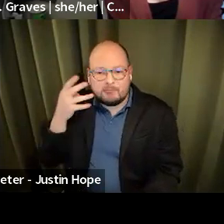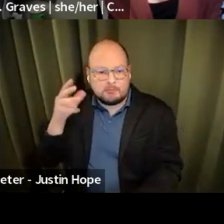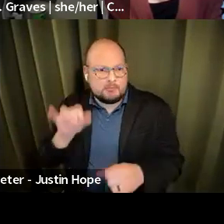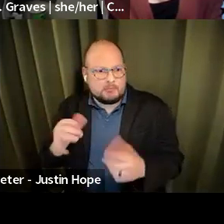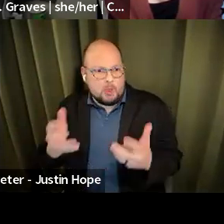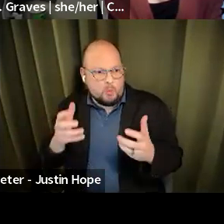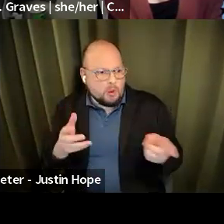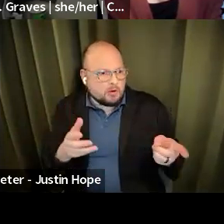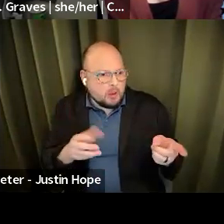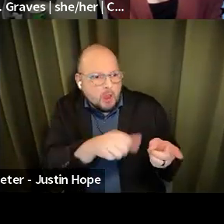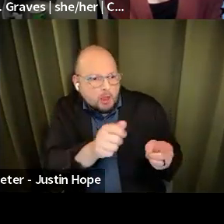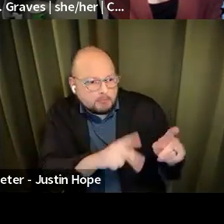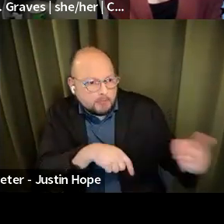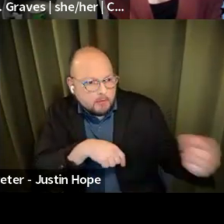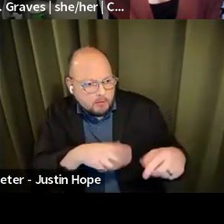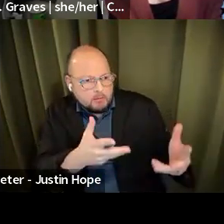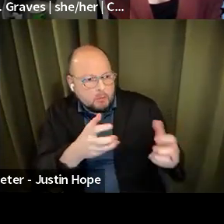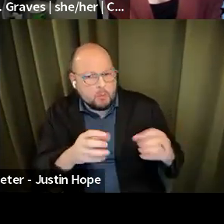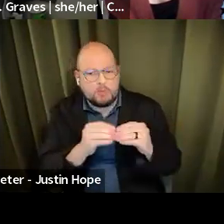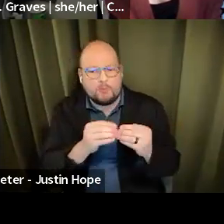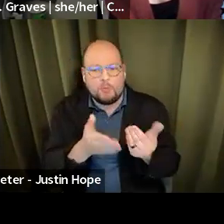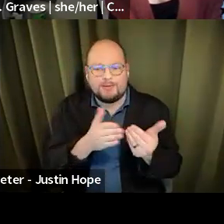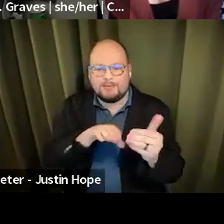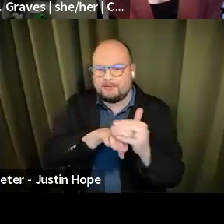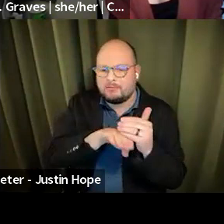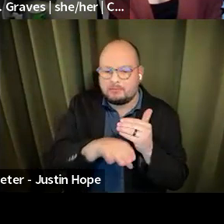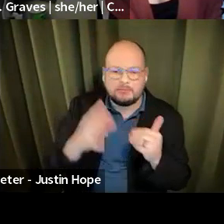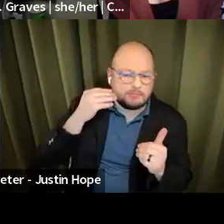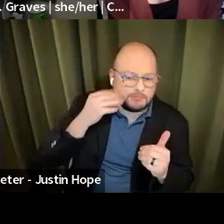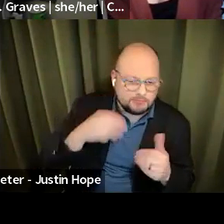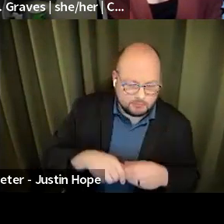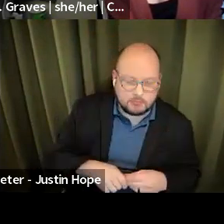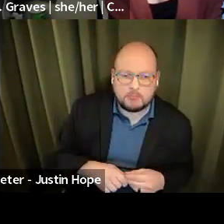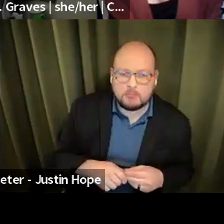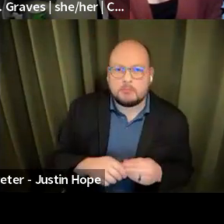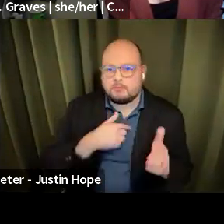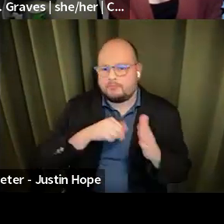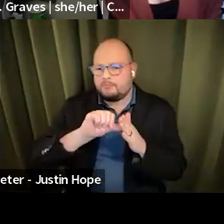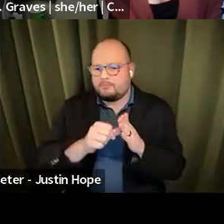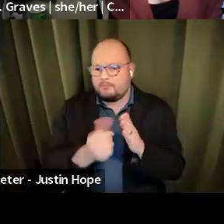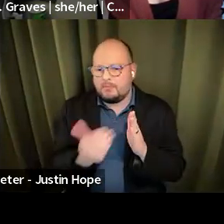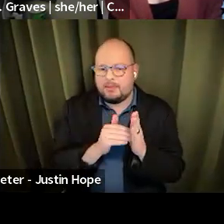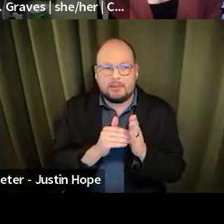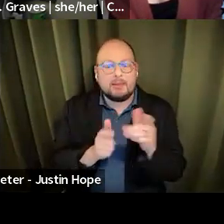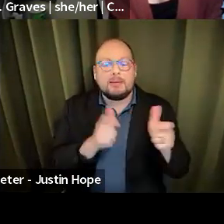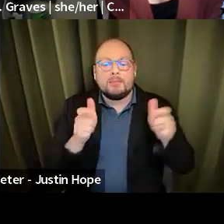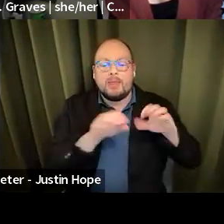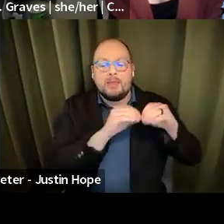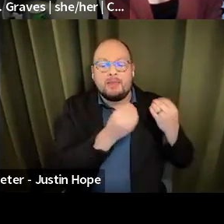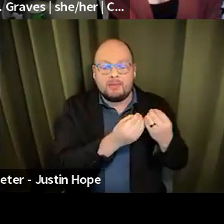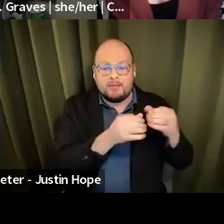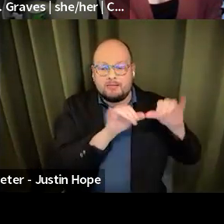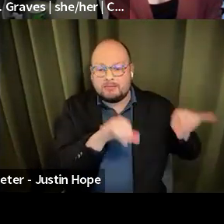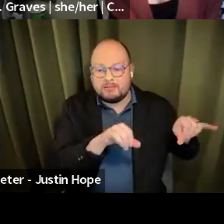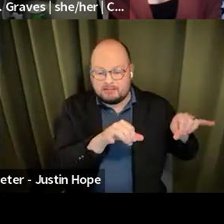experience. But I think the point I just really want to make, and I'll make it again, is the large institutions have to partner with smaller institutions, because without